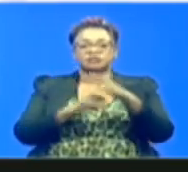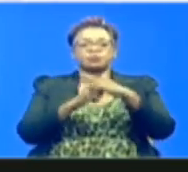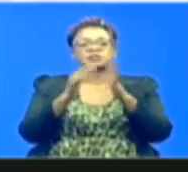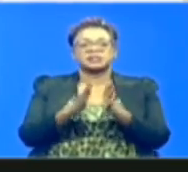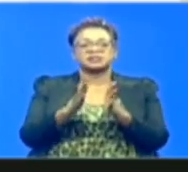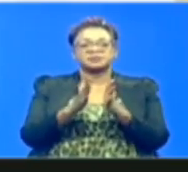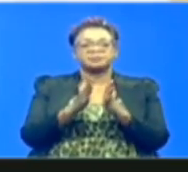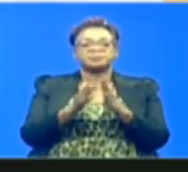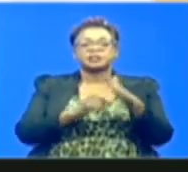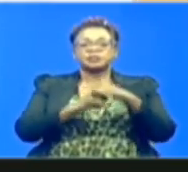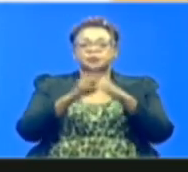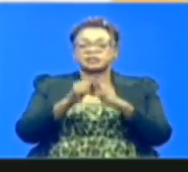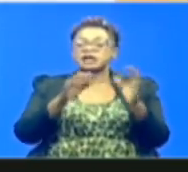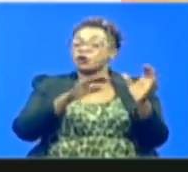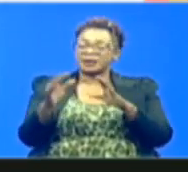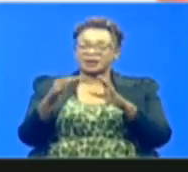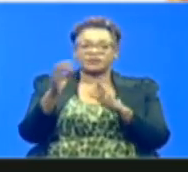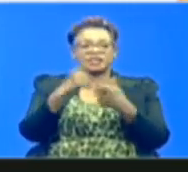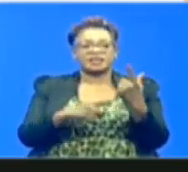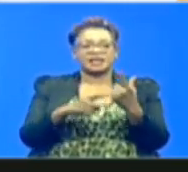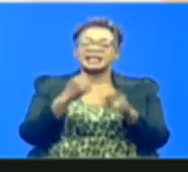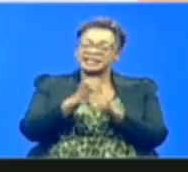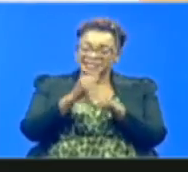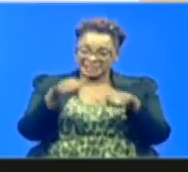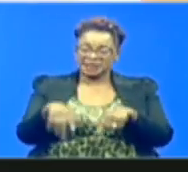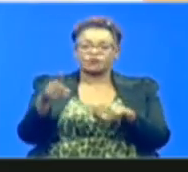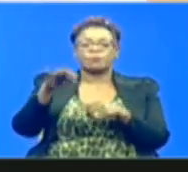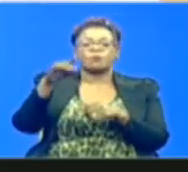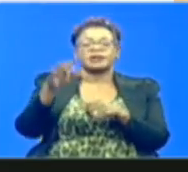He sponsors the goalkeeper of the year. He played here. He played for Pumwani.